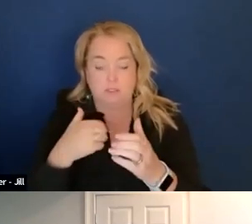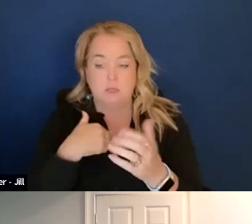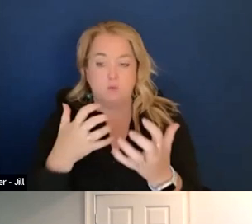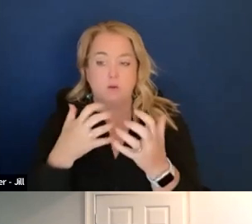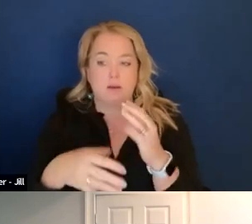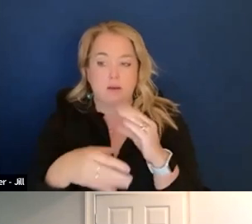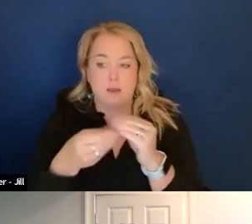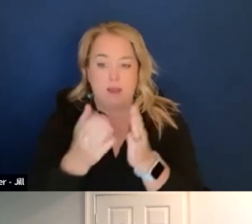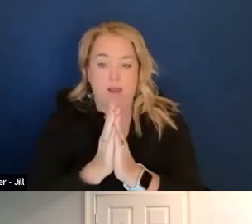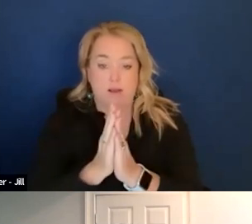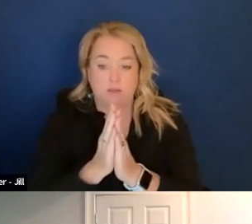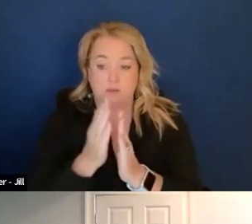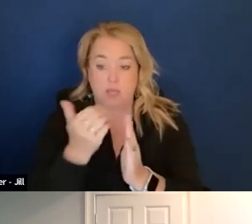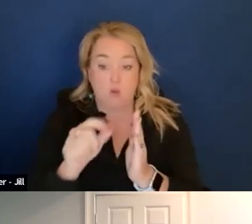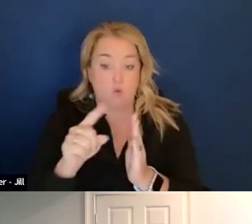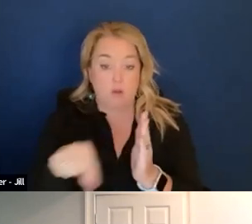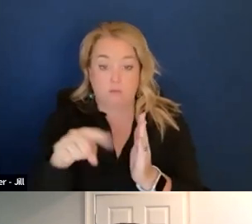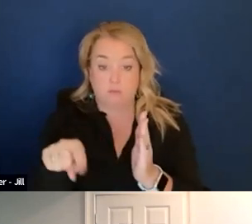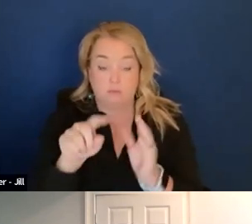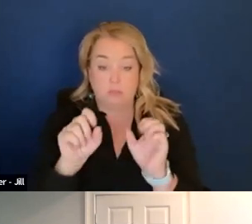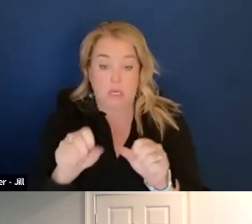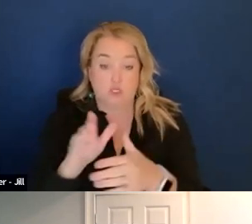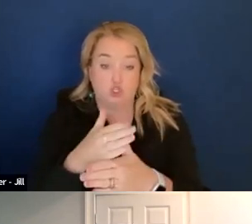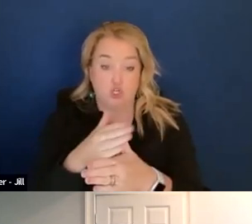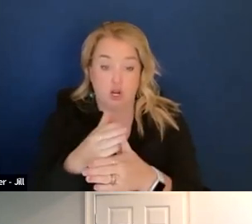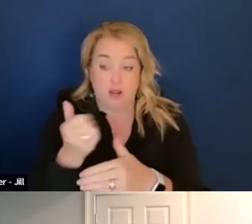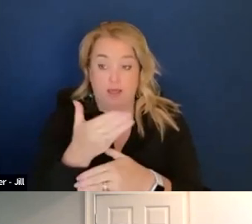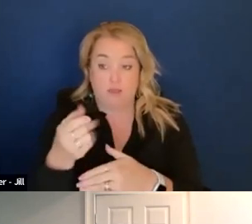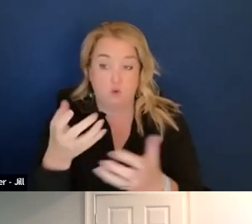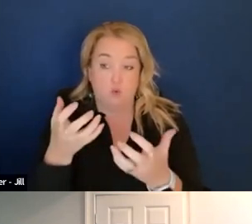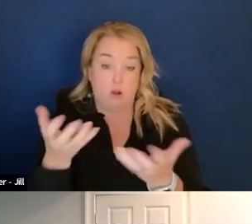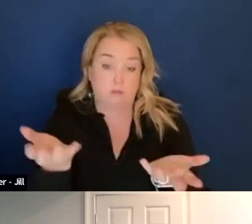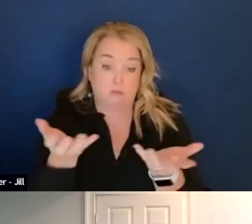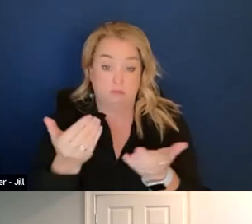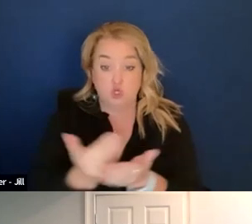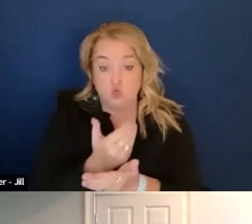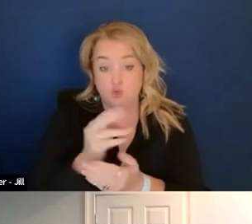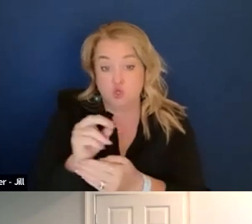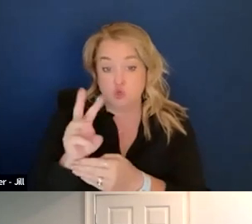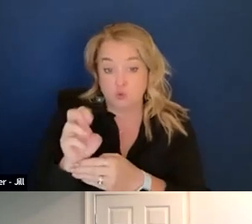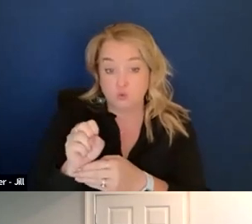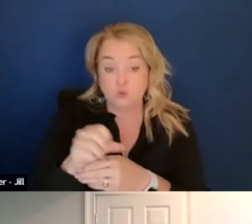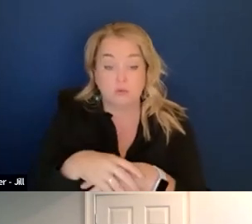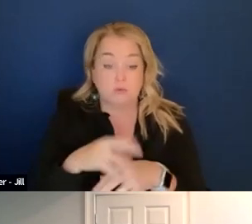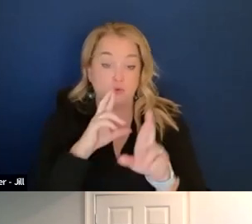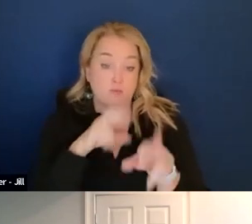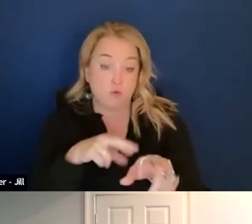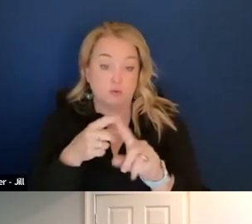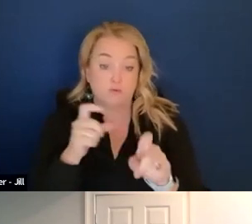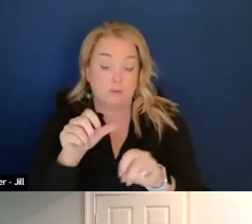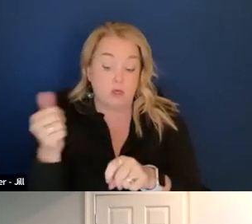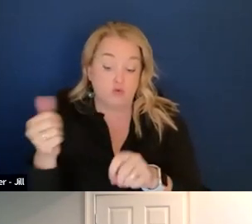ask and invite anybody to share anything they want to, news, reports from the other